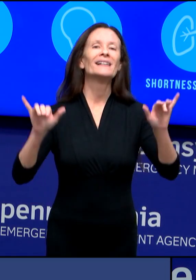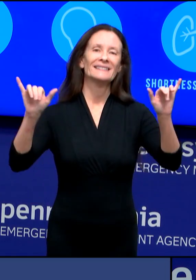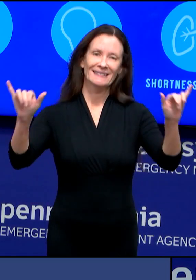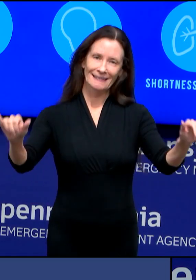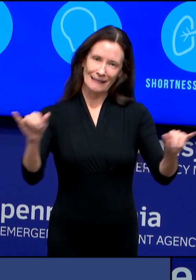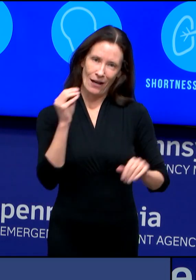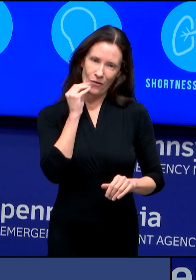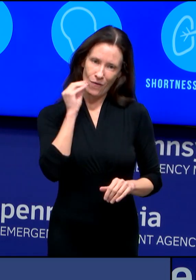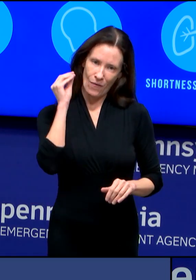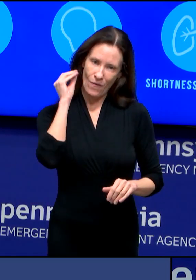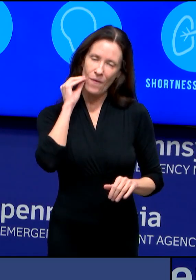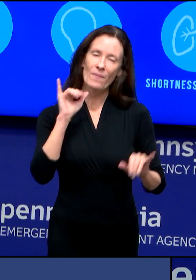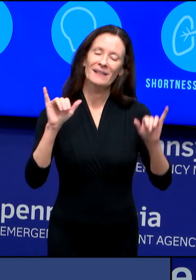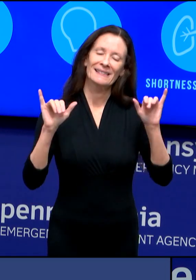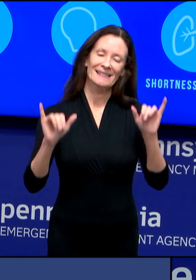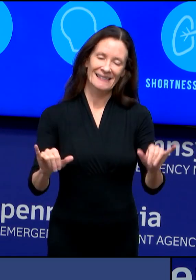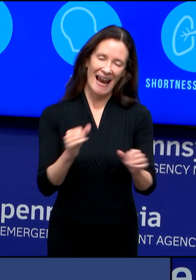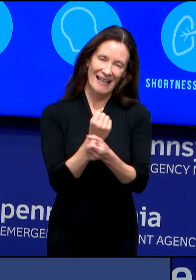and stay safe.